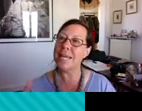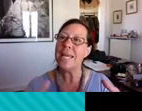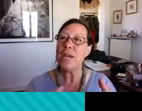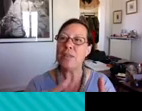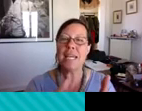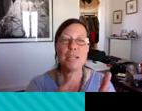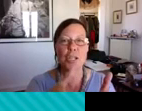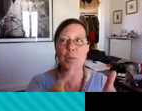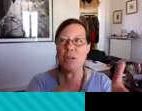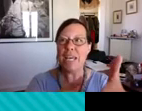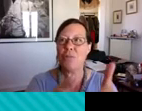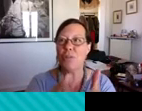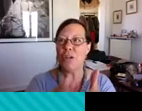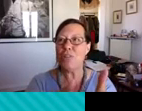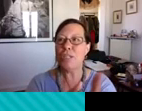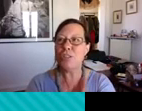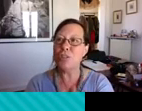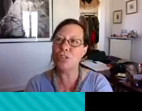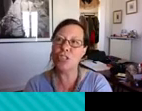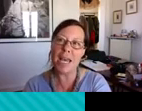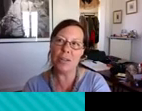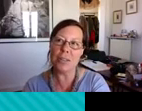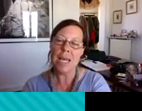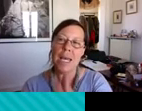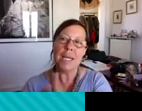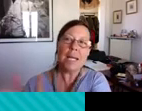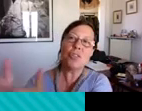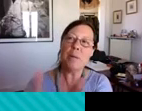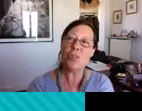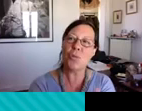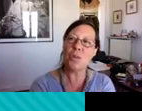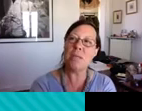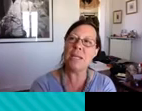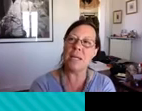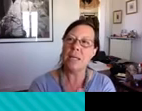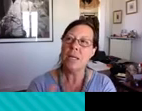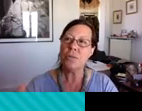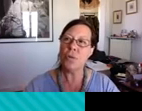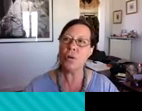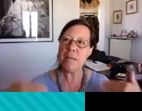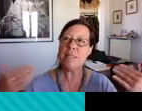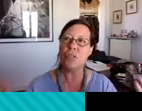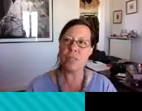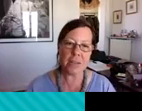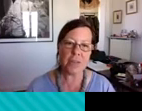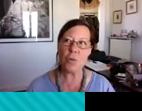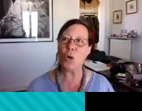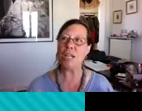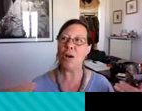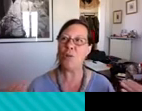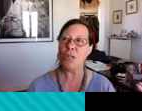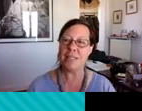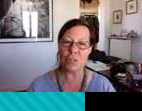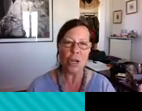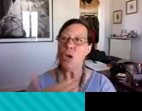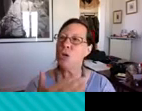is they tend to communicate through very traditional channels, not so much through the media. So their messages, even the World